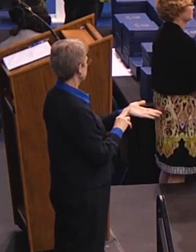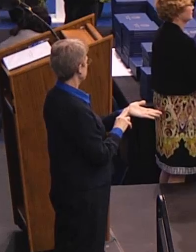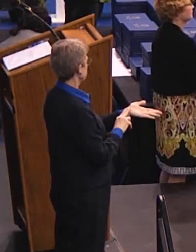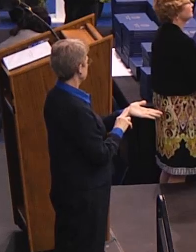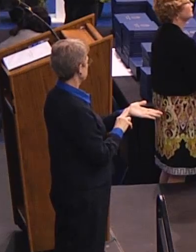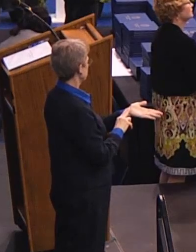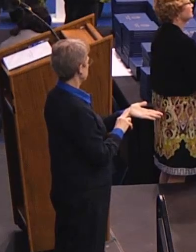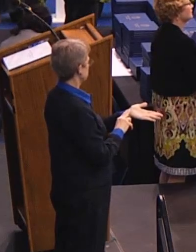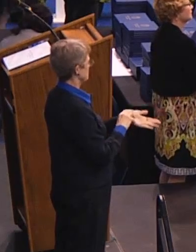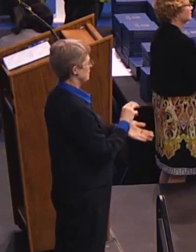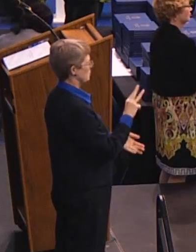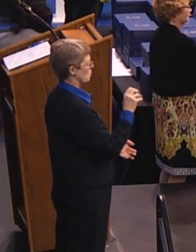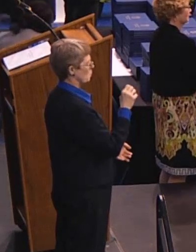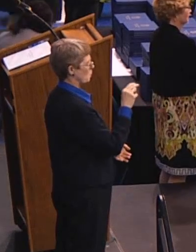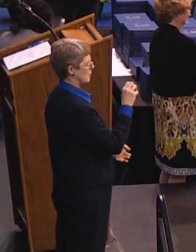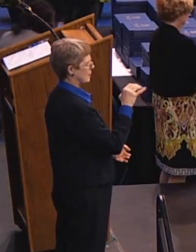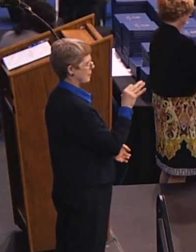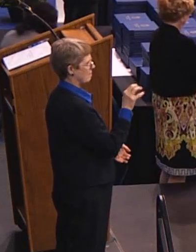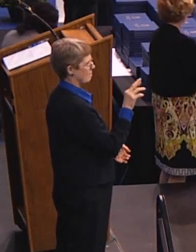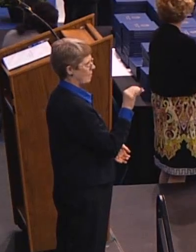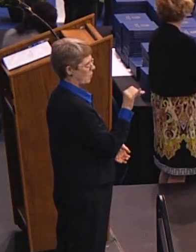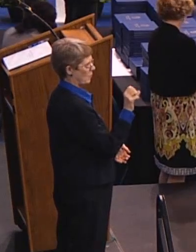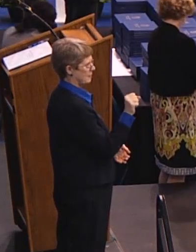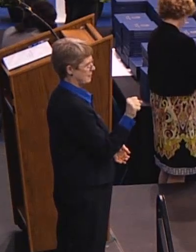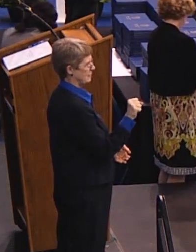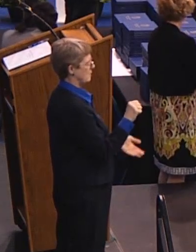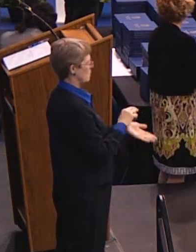Whitney Cone Ferris, nursing.